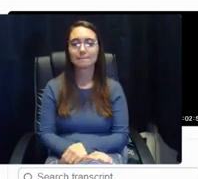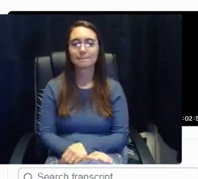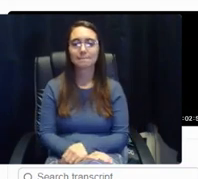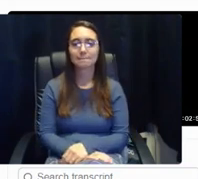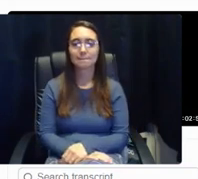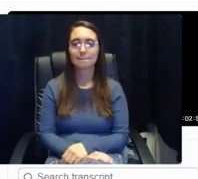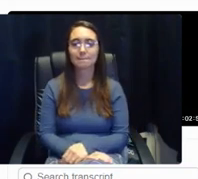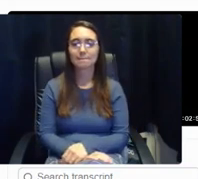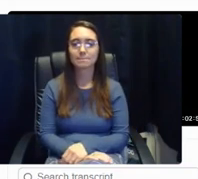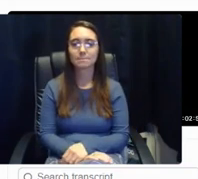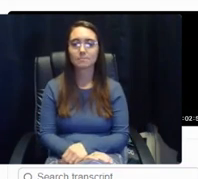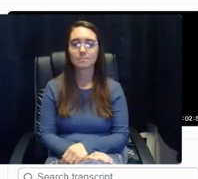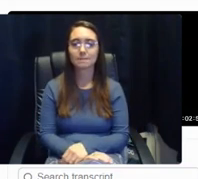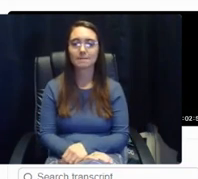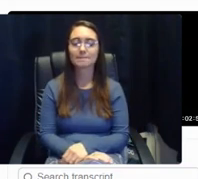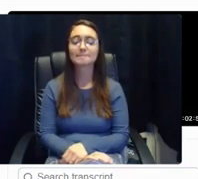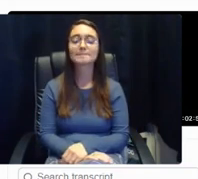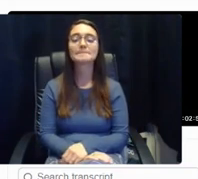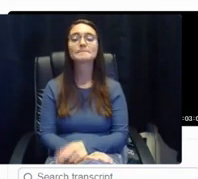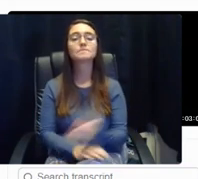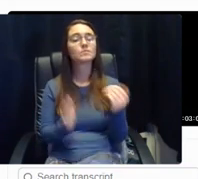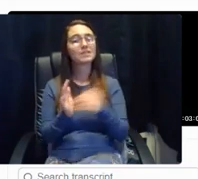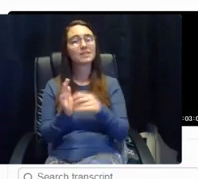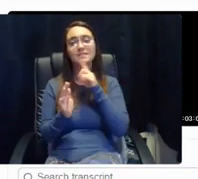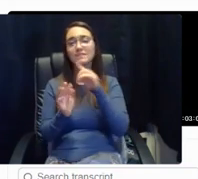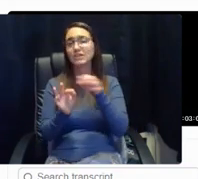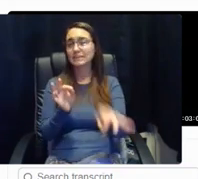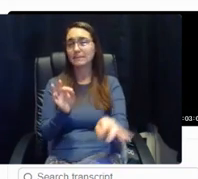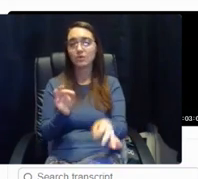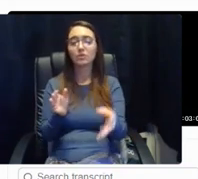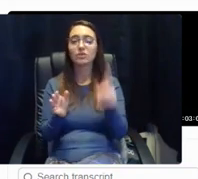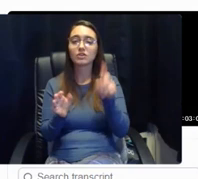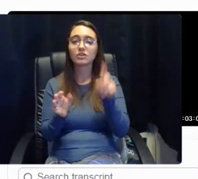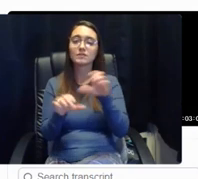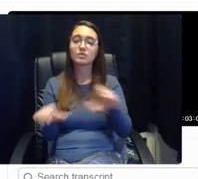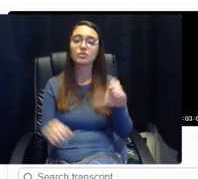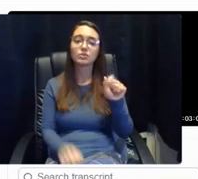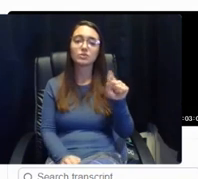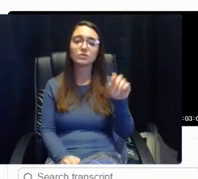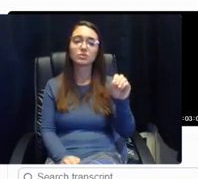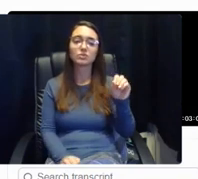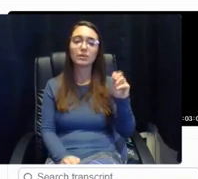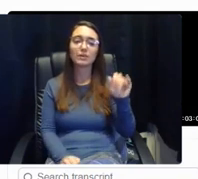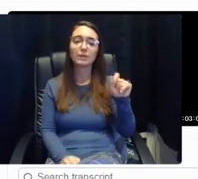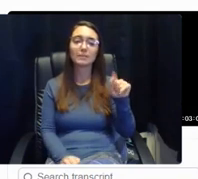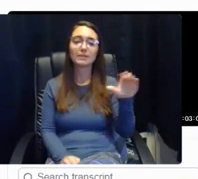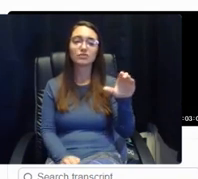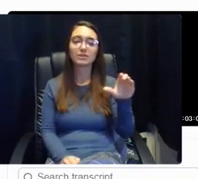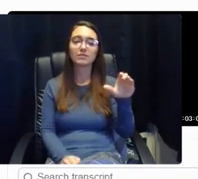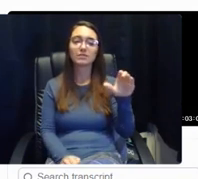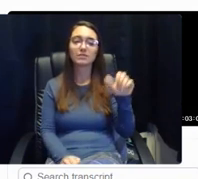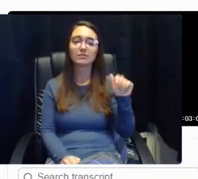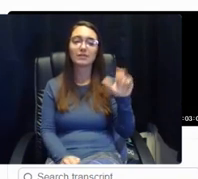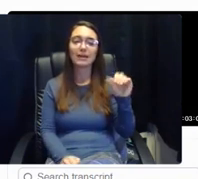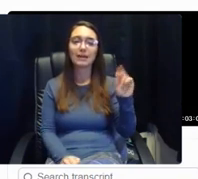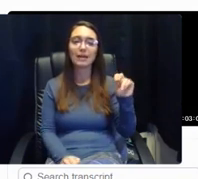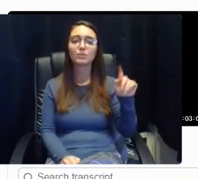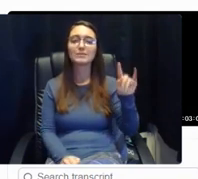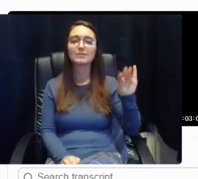again, it's very simple. Just do your stoichiometry accounting, right? So you're starting with